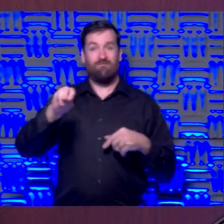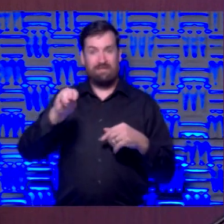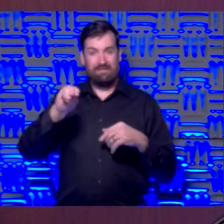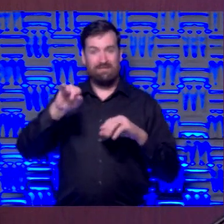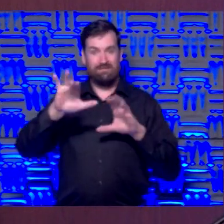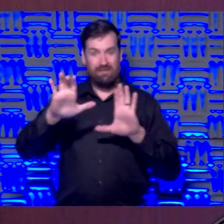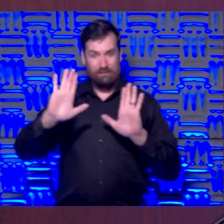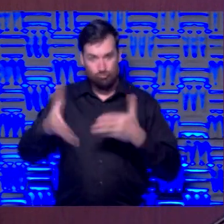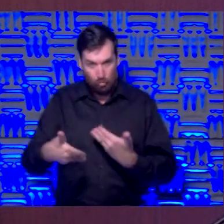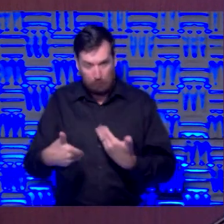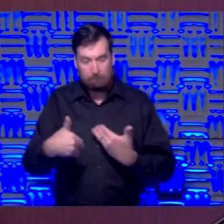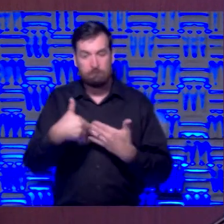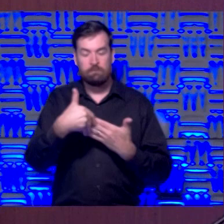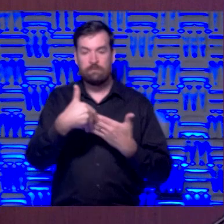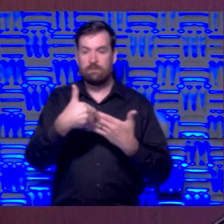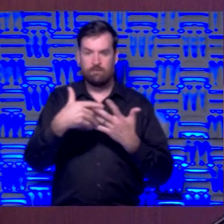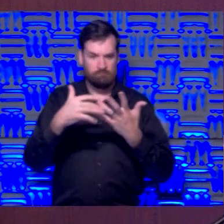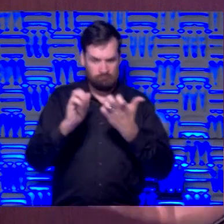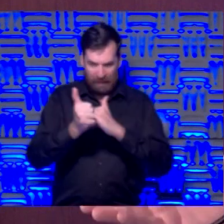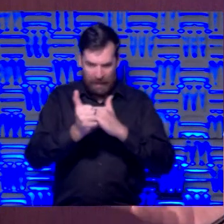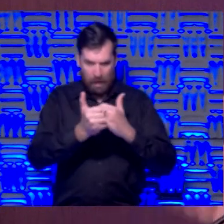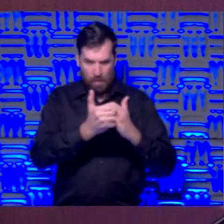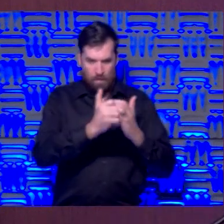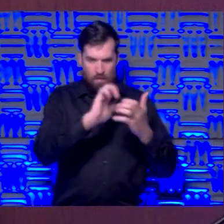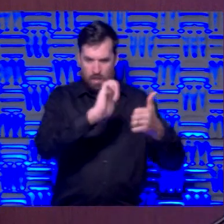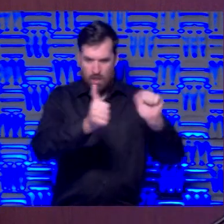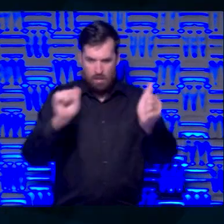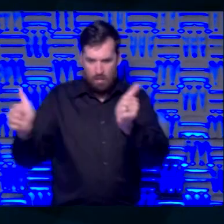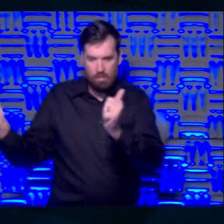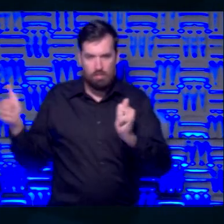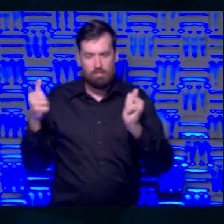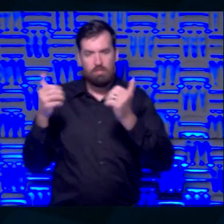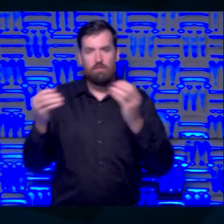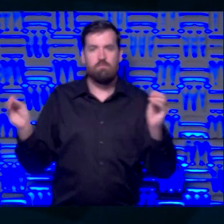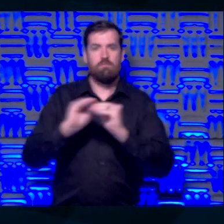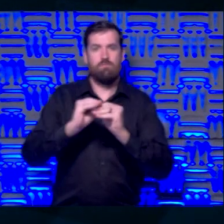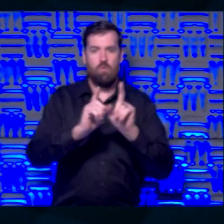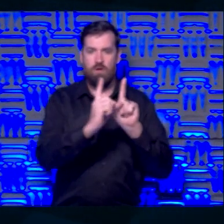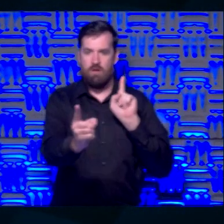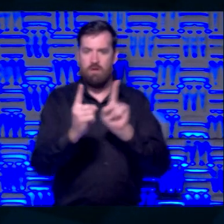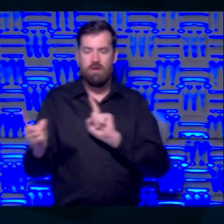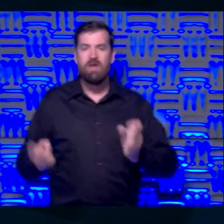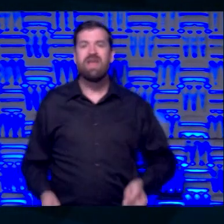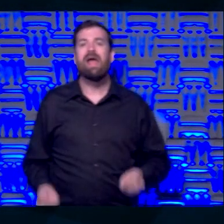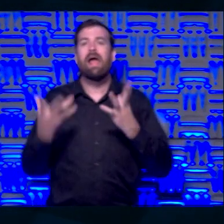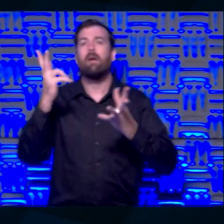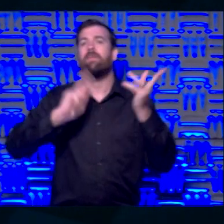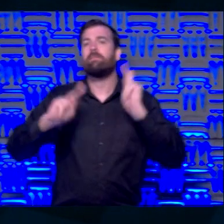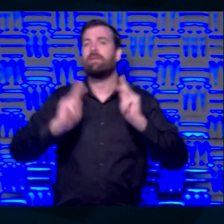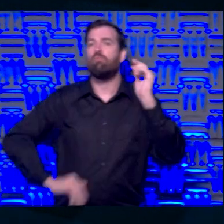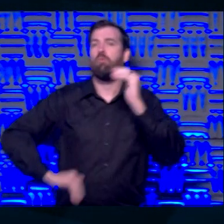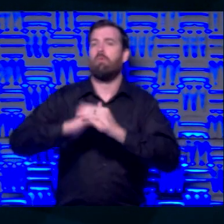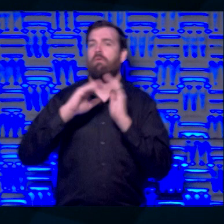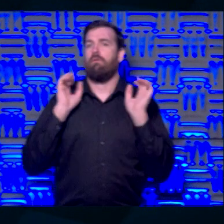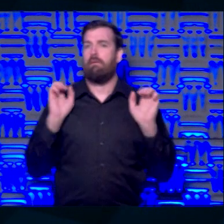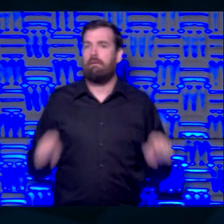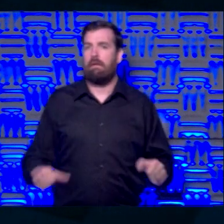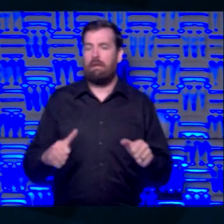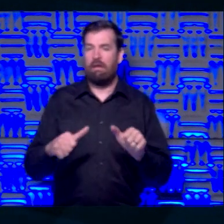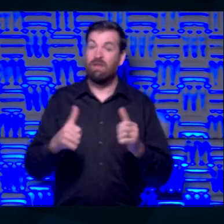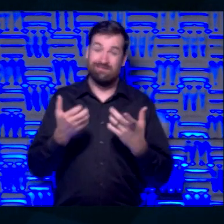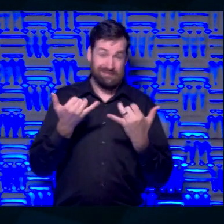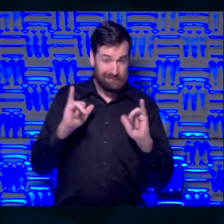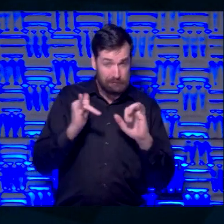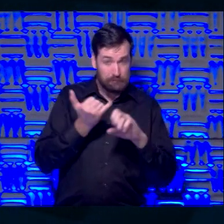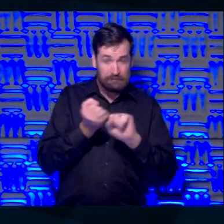classrooms to figure out how to socially distance, how many, what's the density that you can do in a classroom and stay safe,